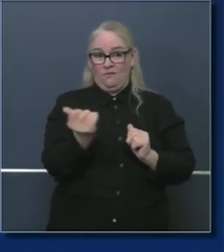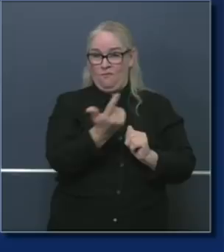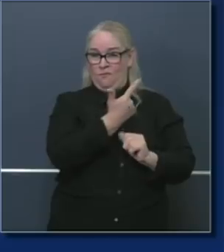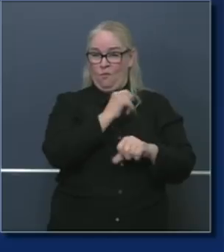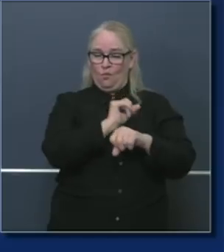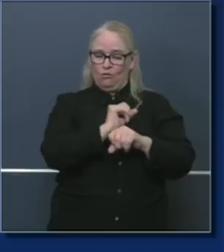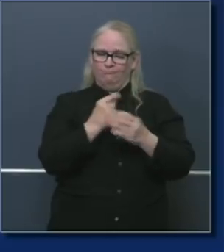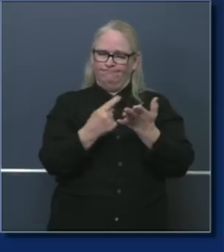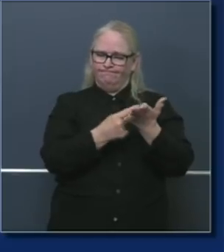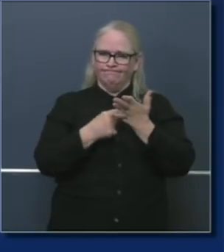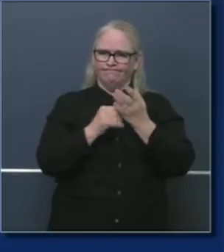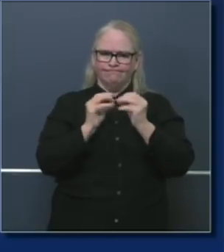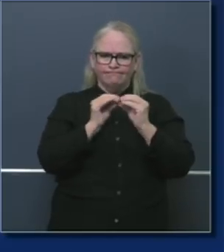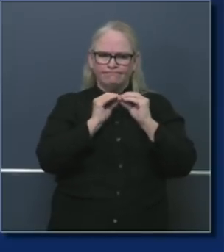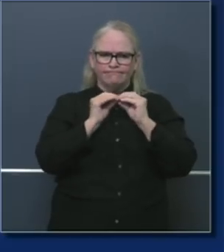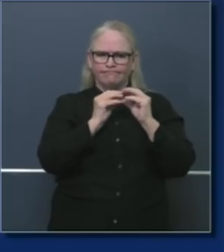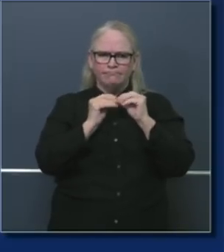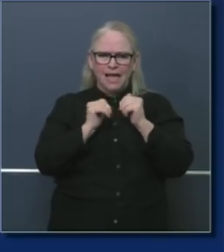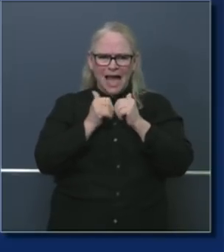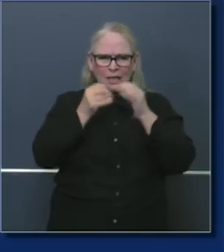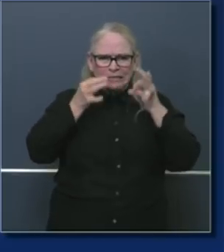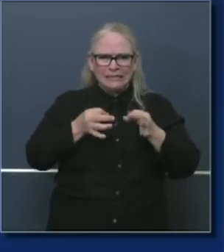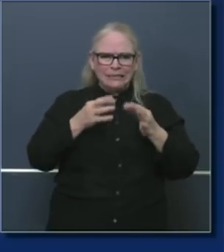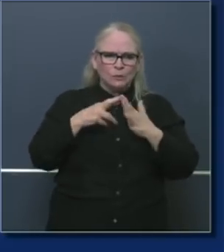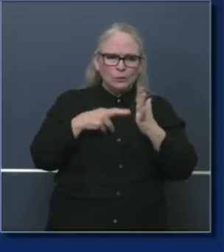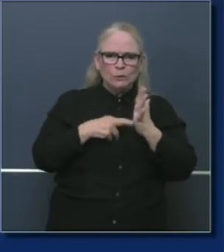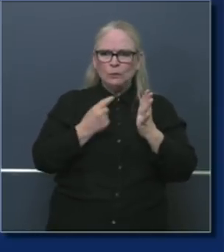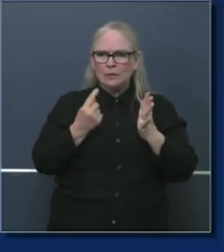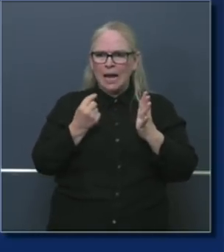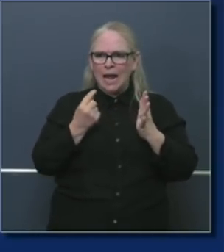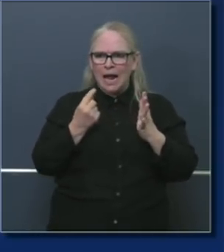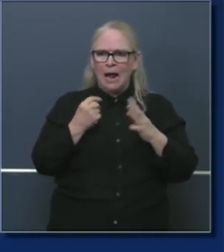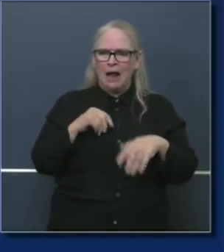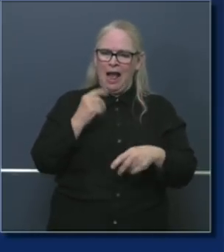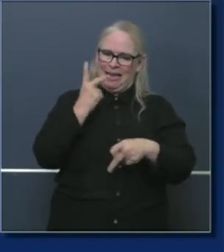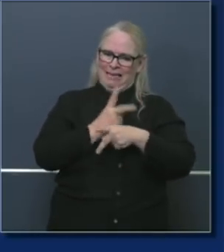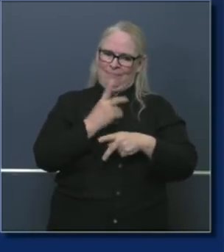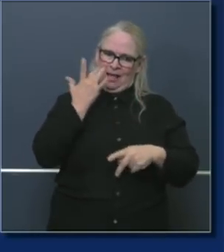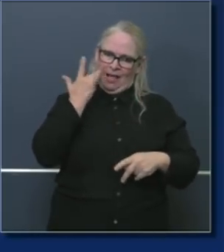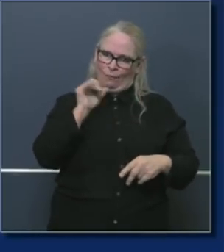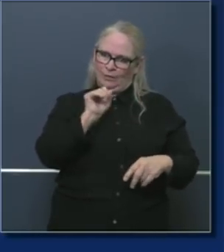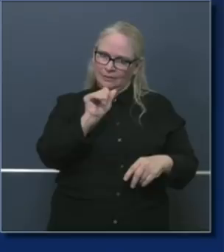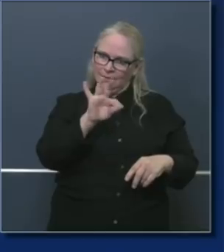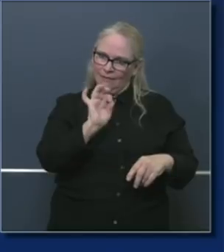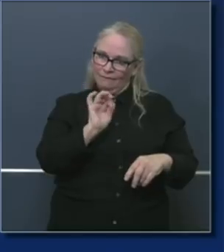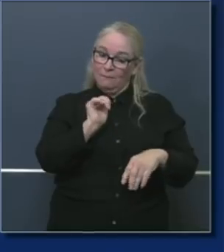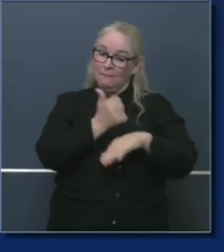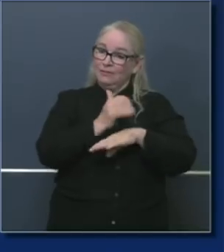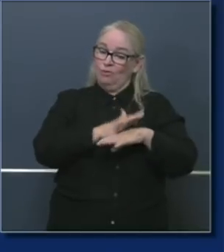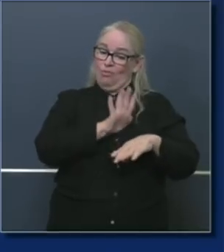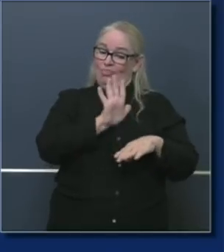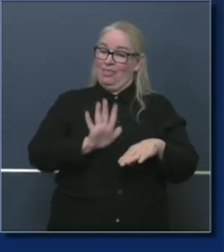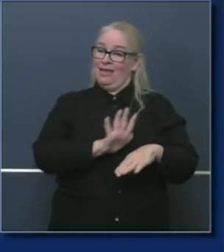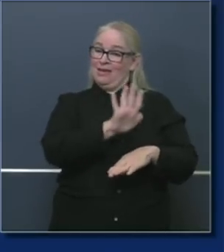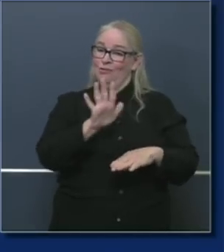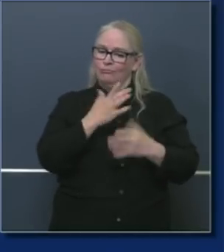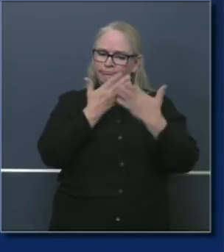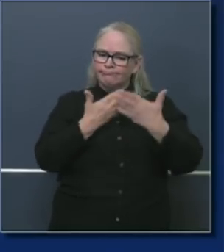decisions, and keeping Californians safe using data and health throughout the many weeks. And the